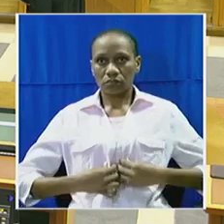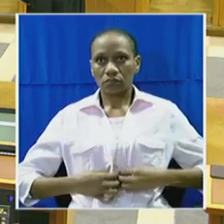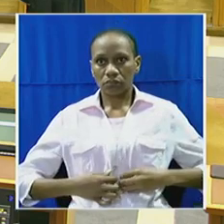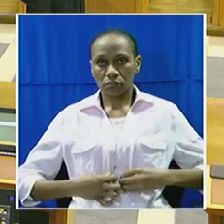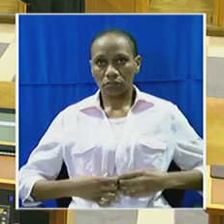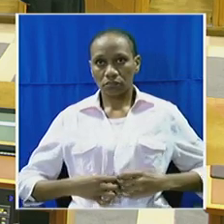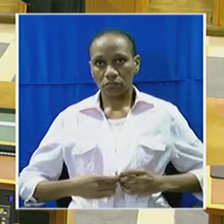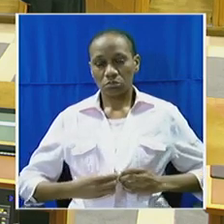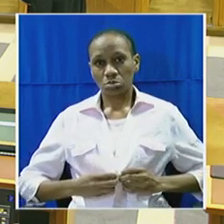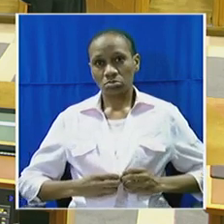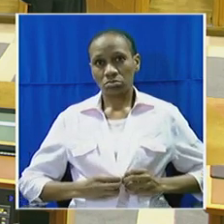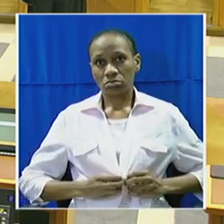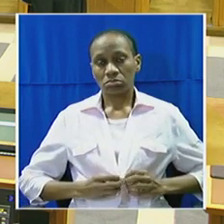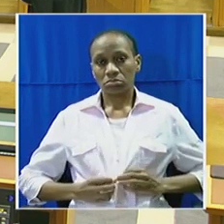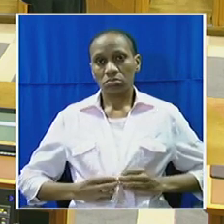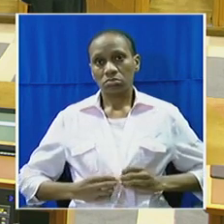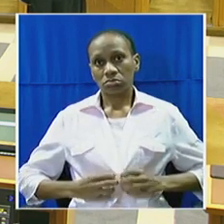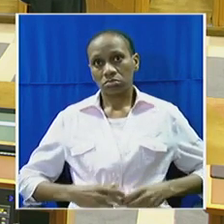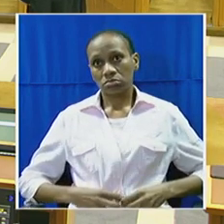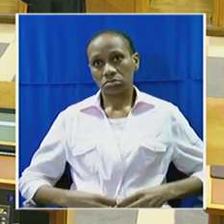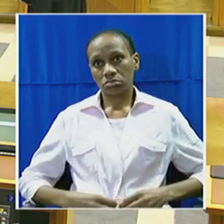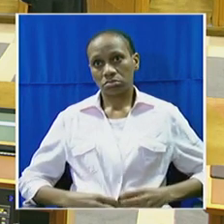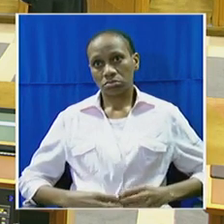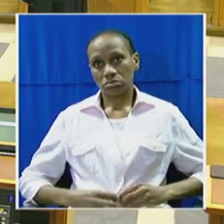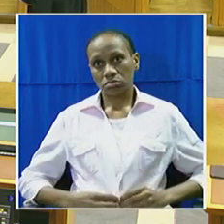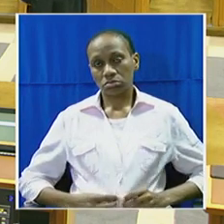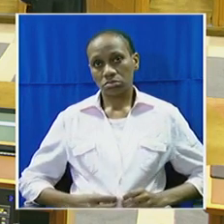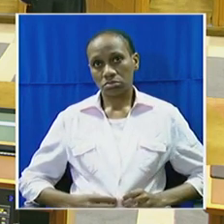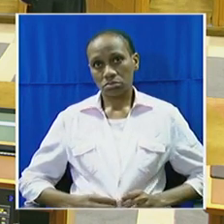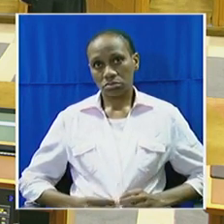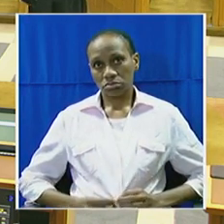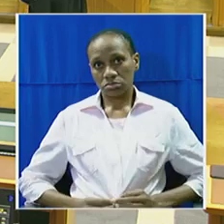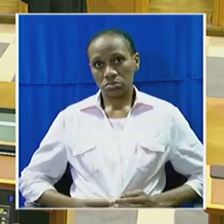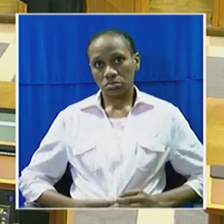There will now be an opportunity for silent prayer or meditation.